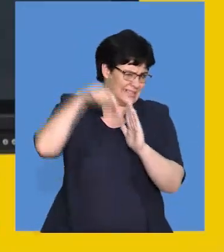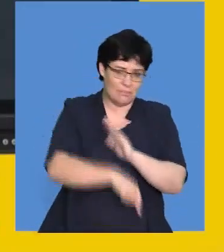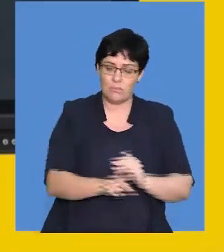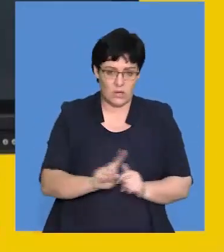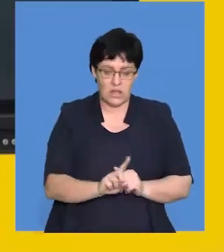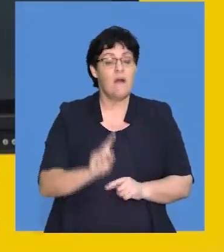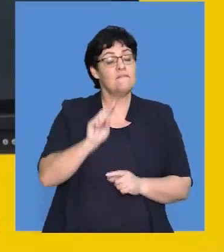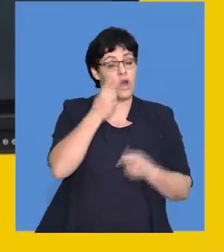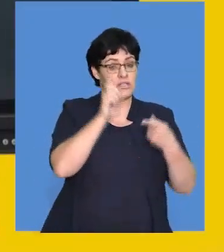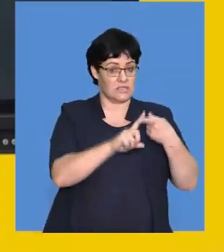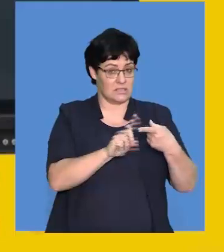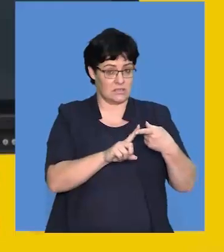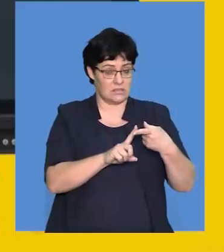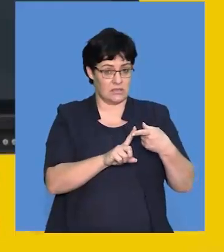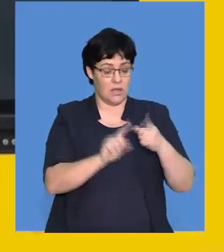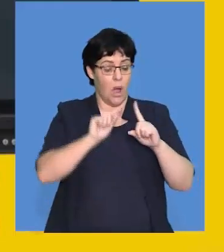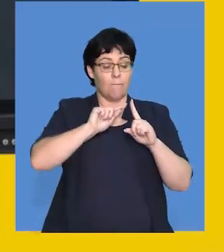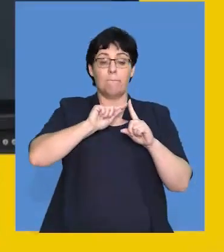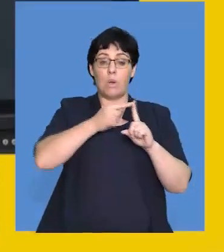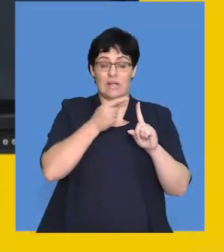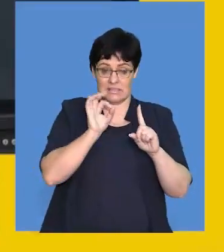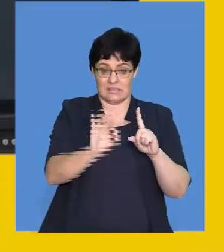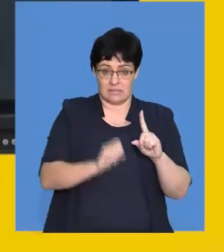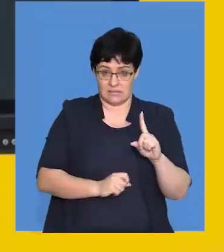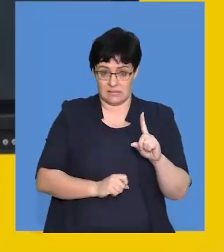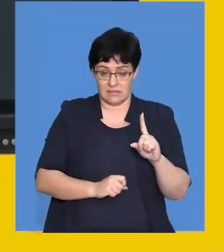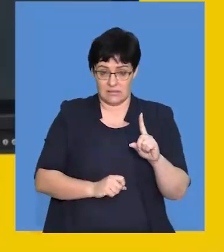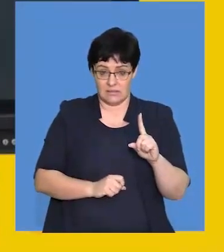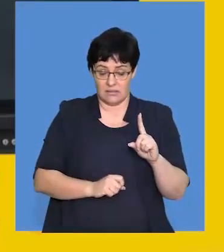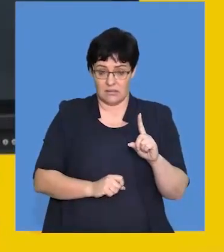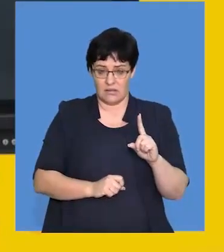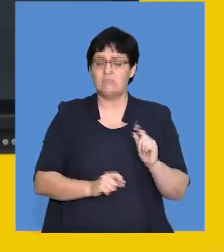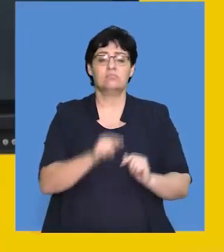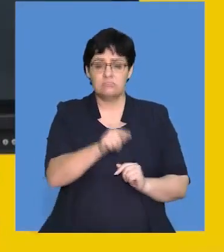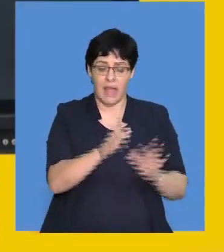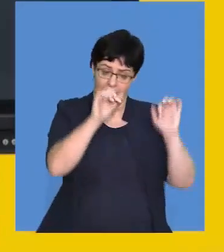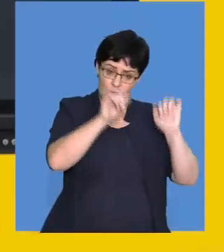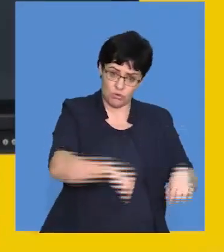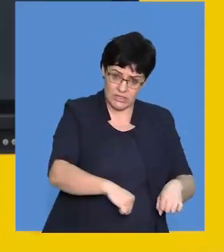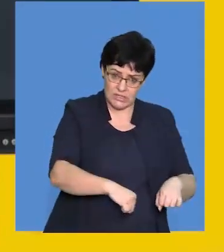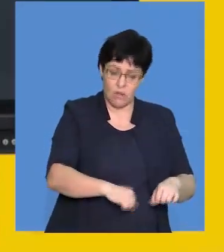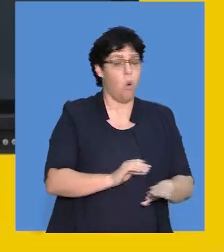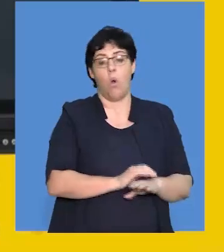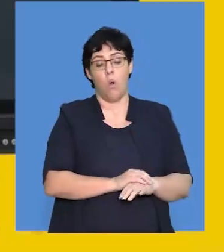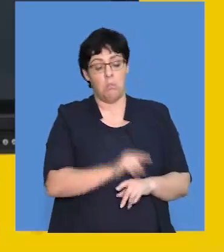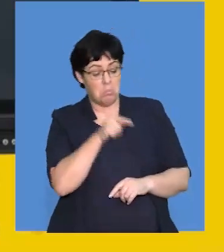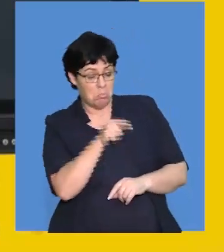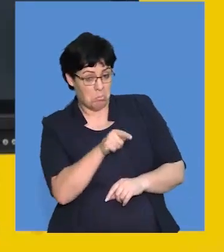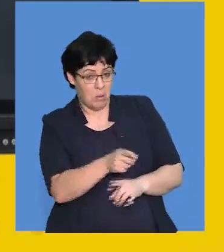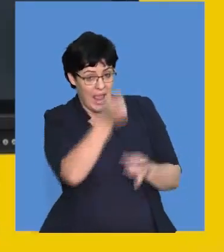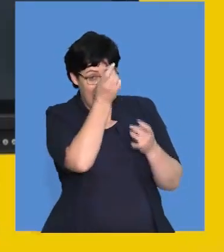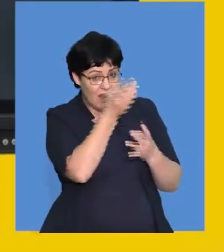do is, first of all, you give the point. Give the point of whether you agree and whether